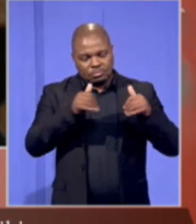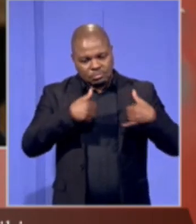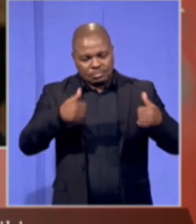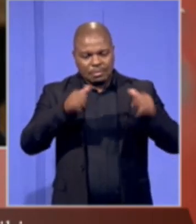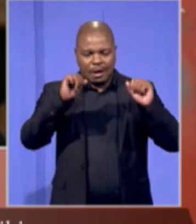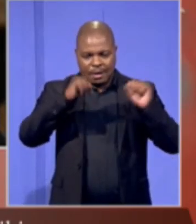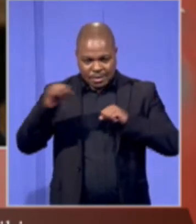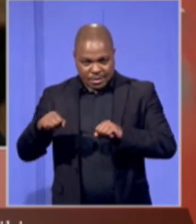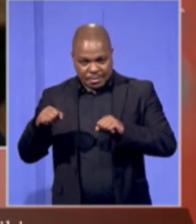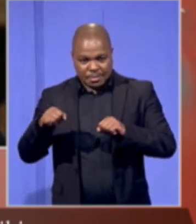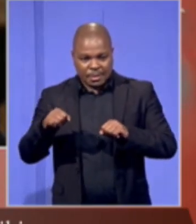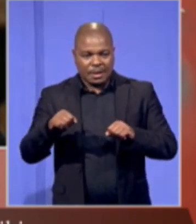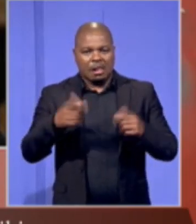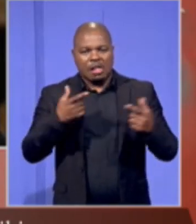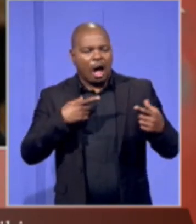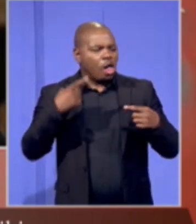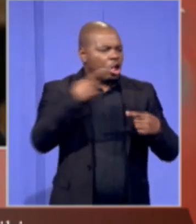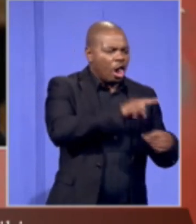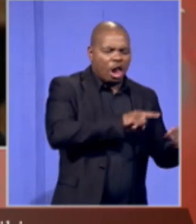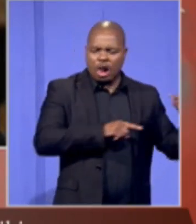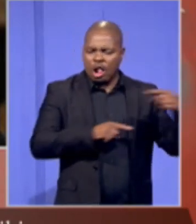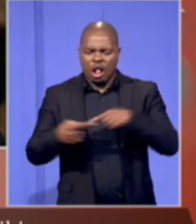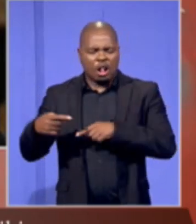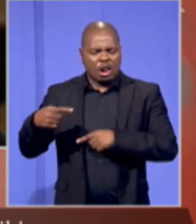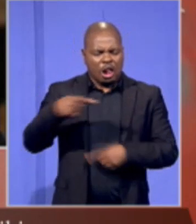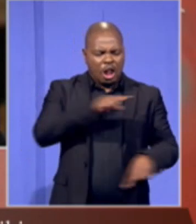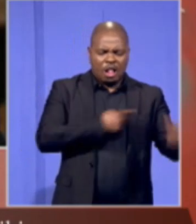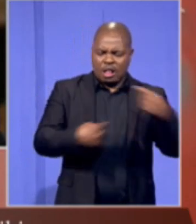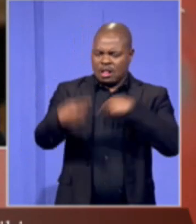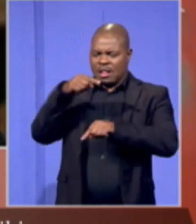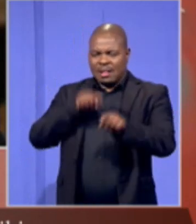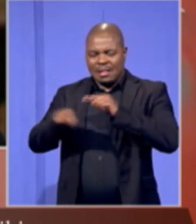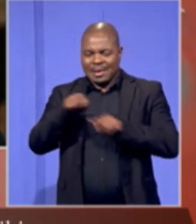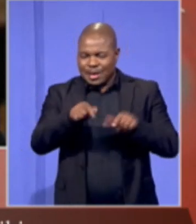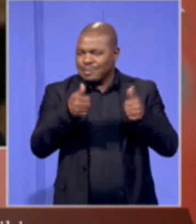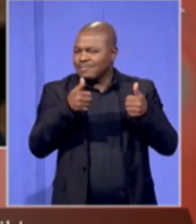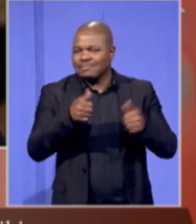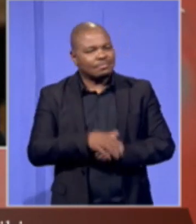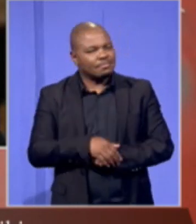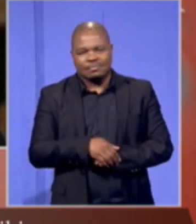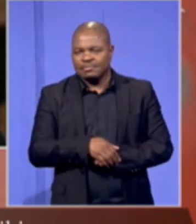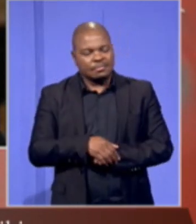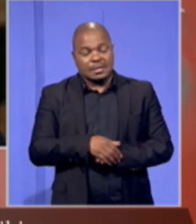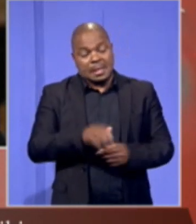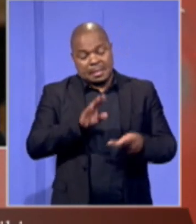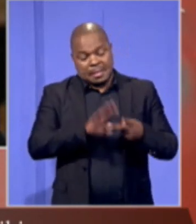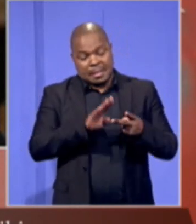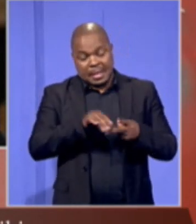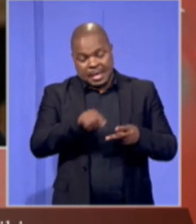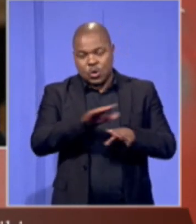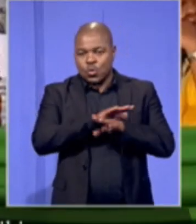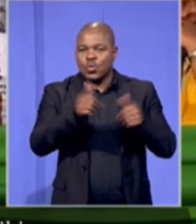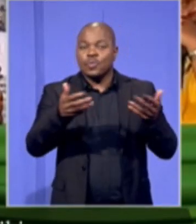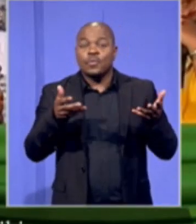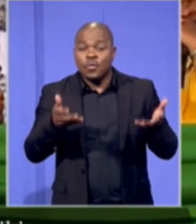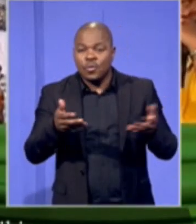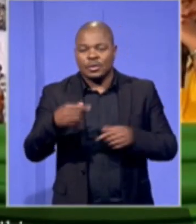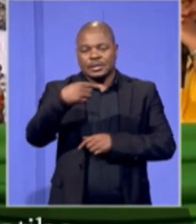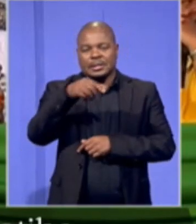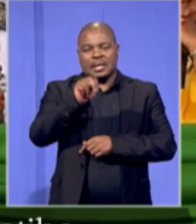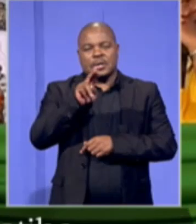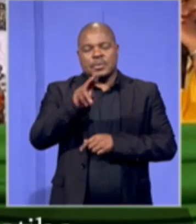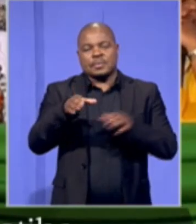agree. Throwing stones at each other might not be good for all, and it might also not be good for the GNU. Ka